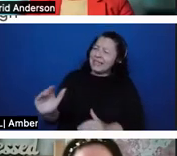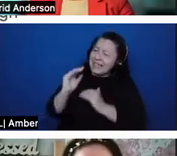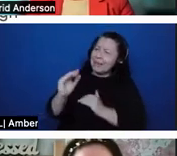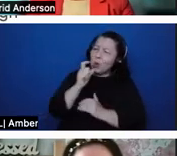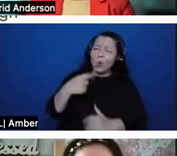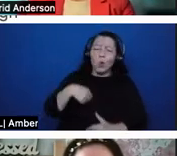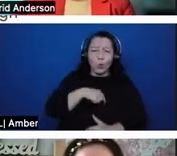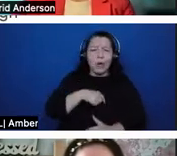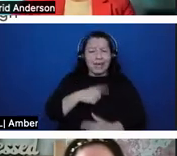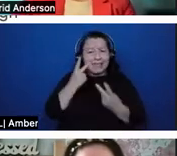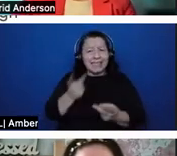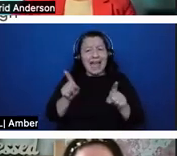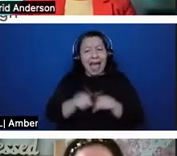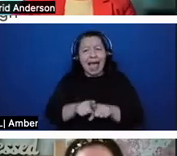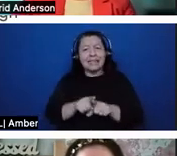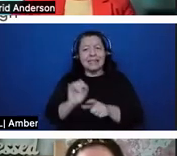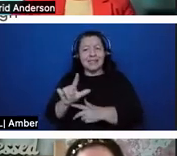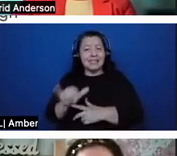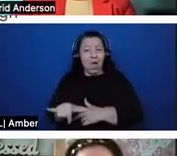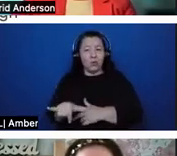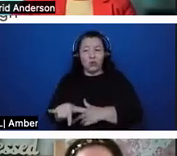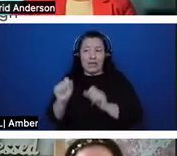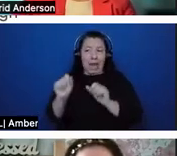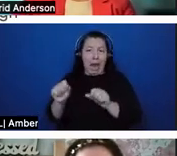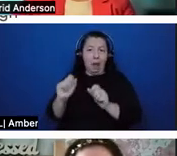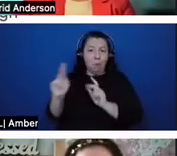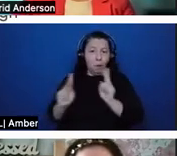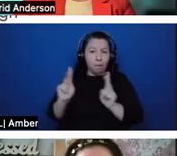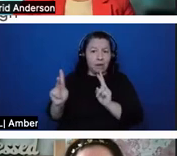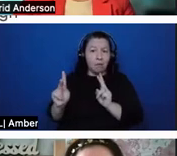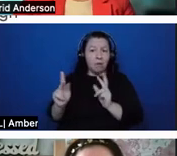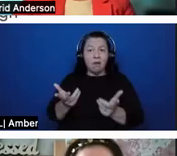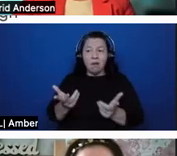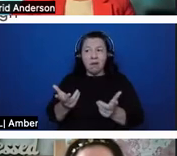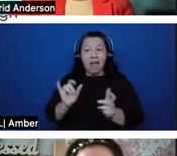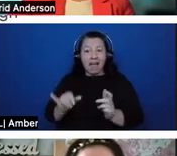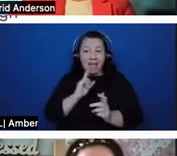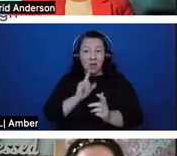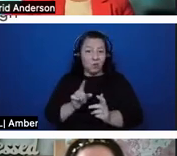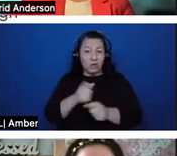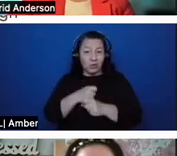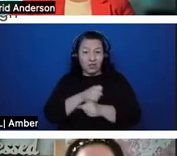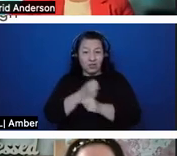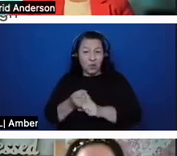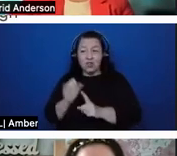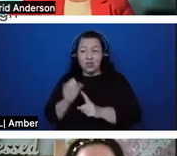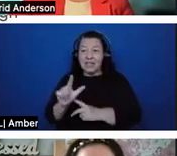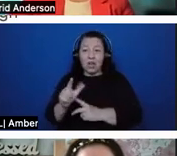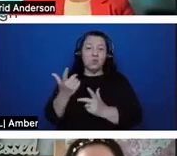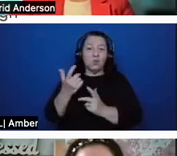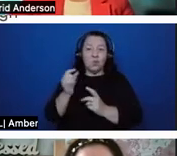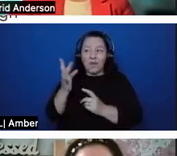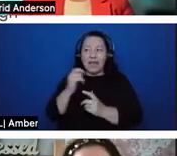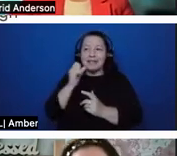people. And also that does away with that idea of, sexual violence isn't necessarily about sex, right? And it's not about